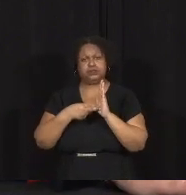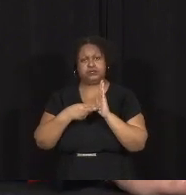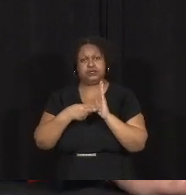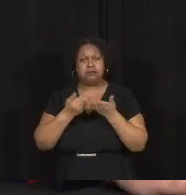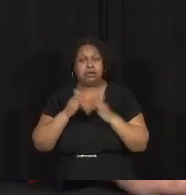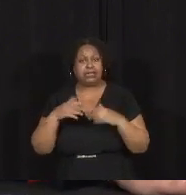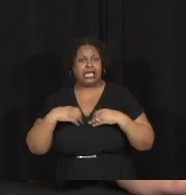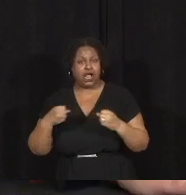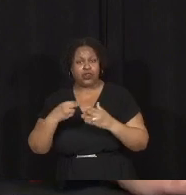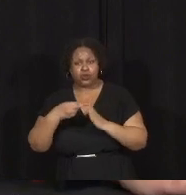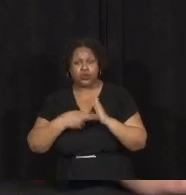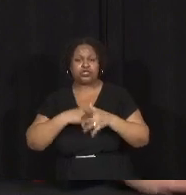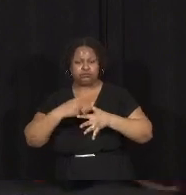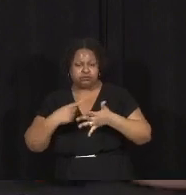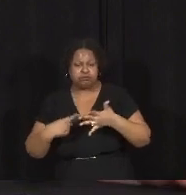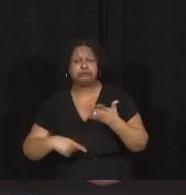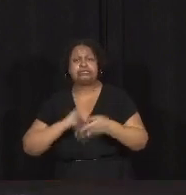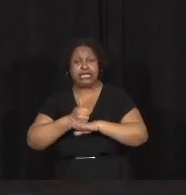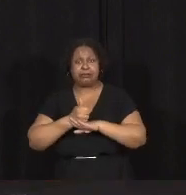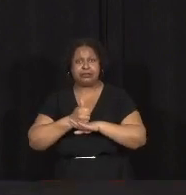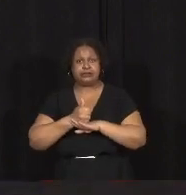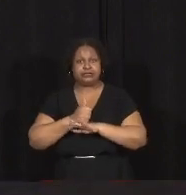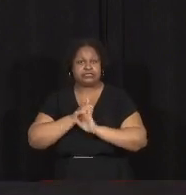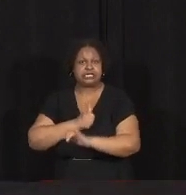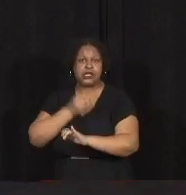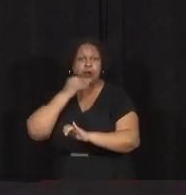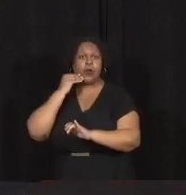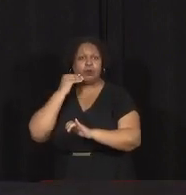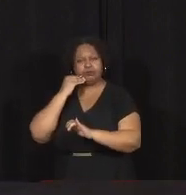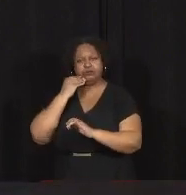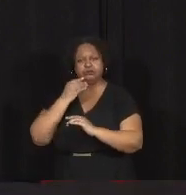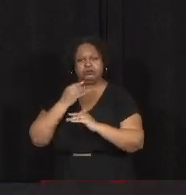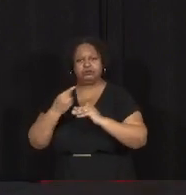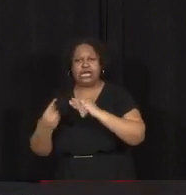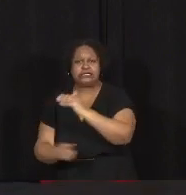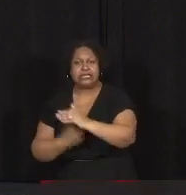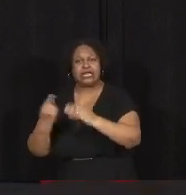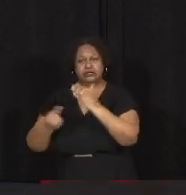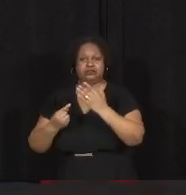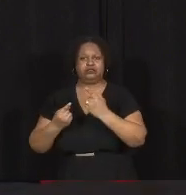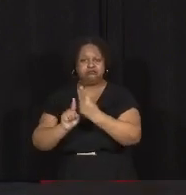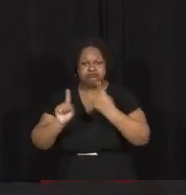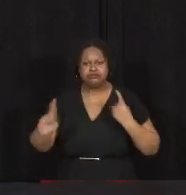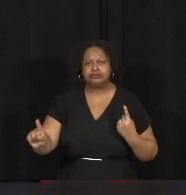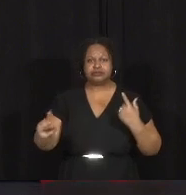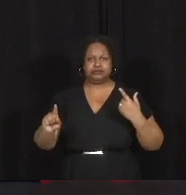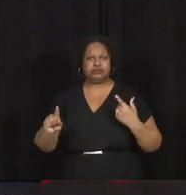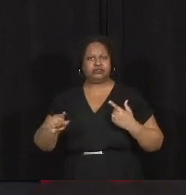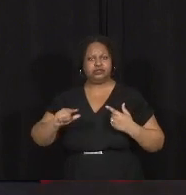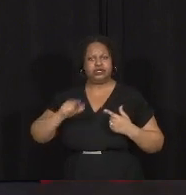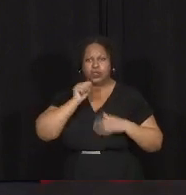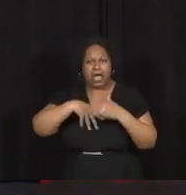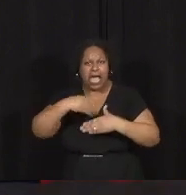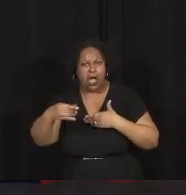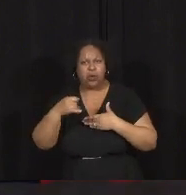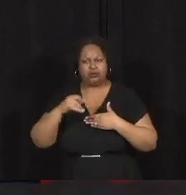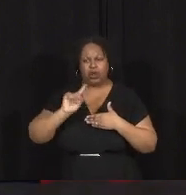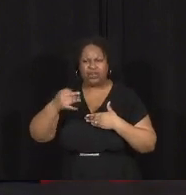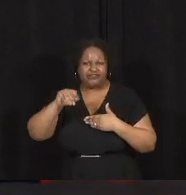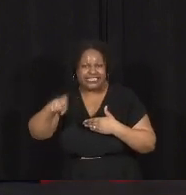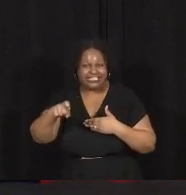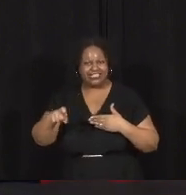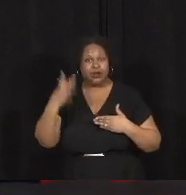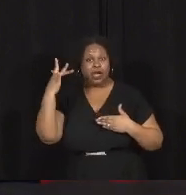place, because we want to avoid overwhelming the health service in the way that Matt